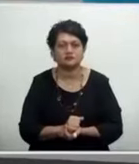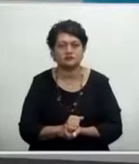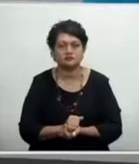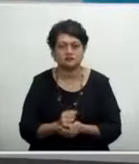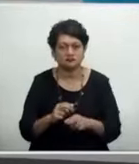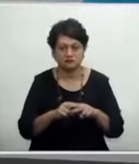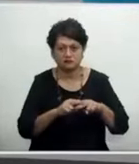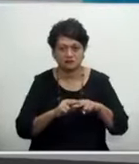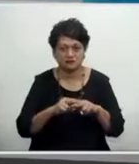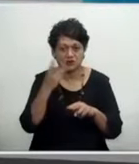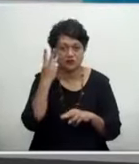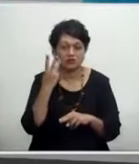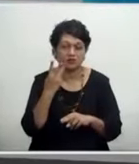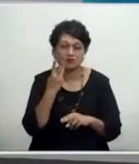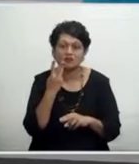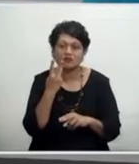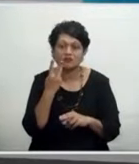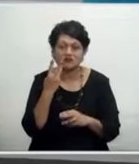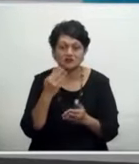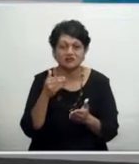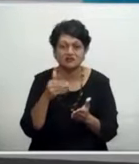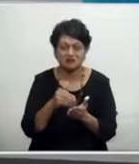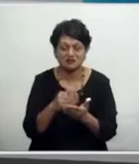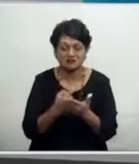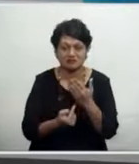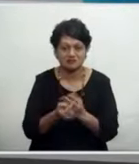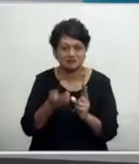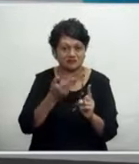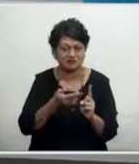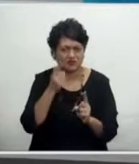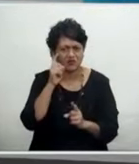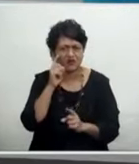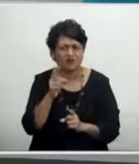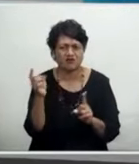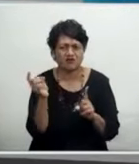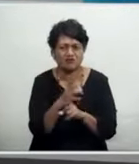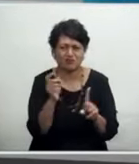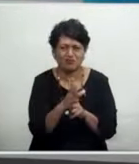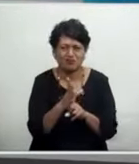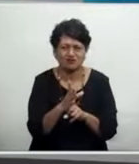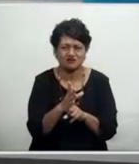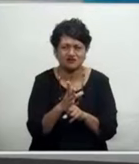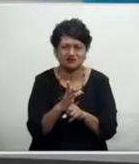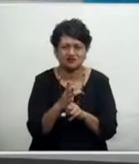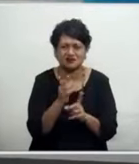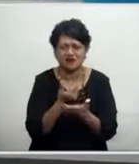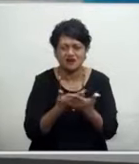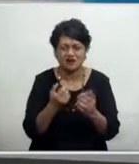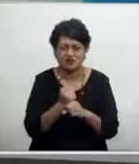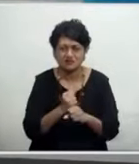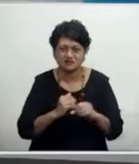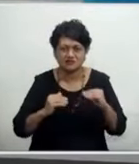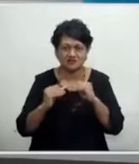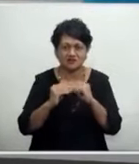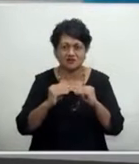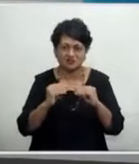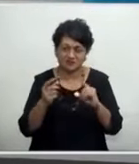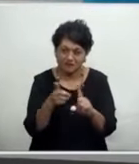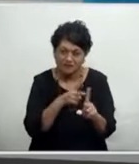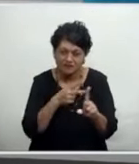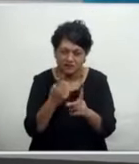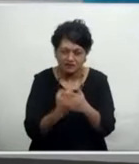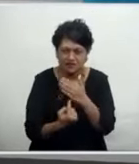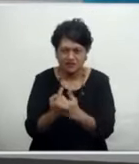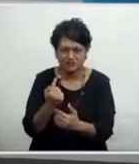Fiji Women's Crisis Center coordinator Shamima Ali has called for immediate intervention to address gender-based violence. Speaking to